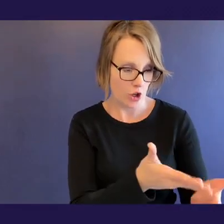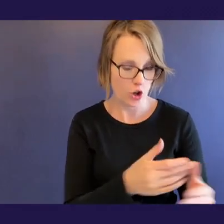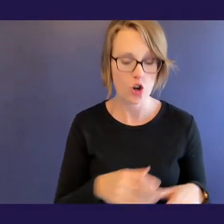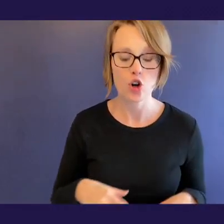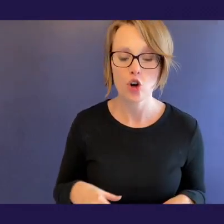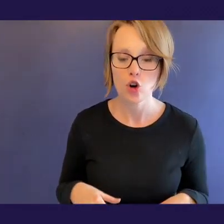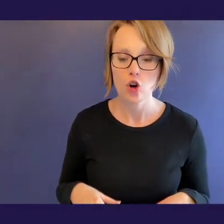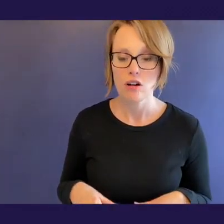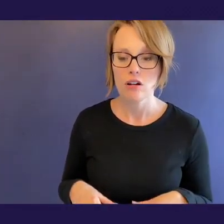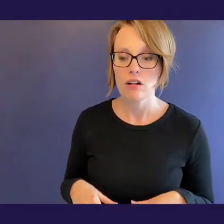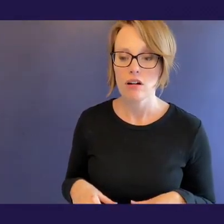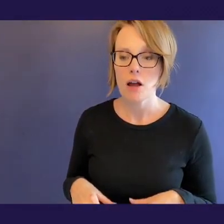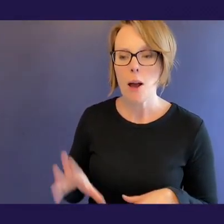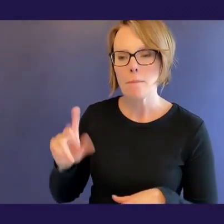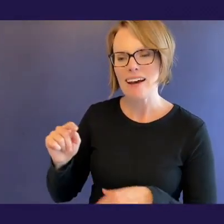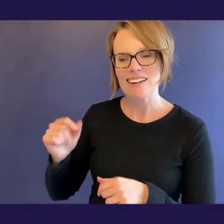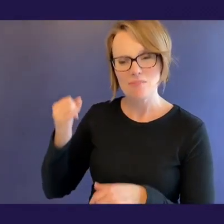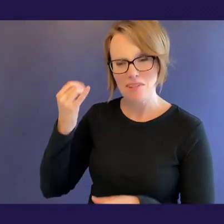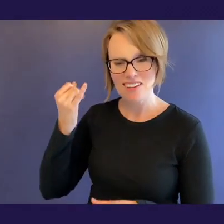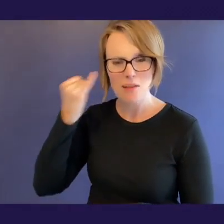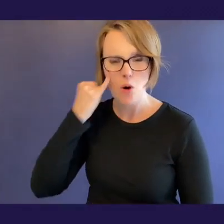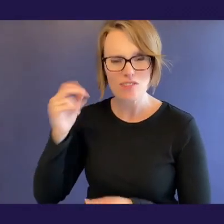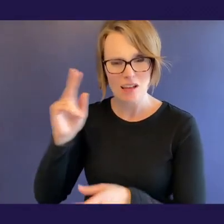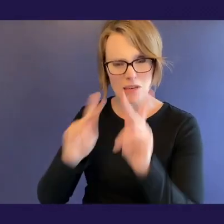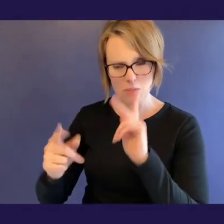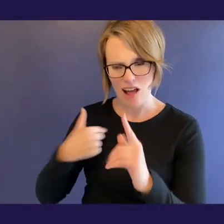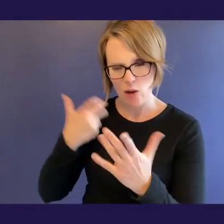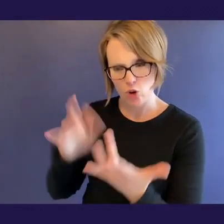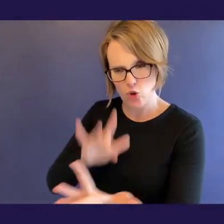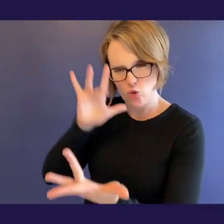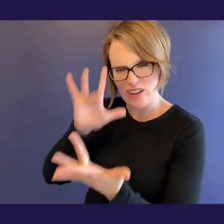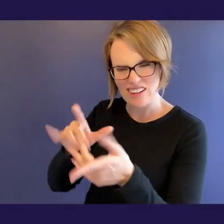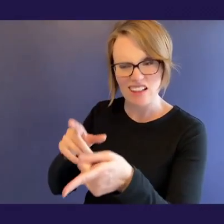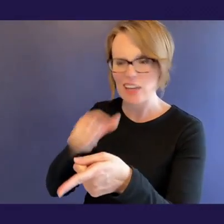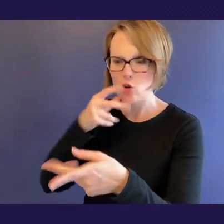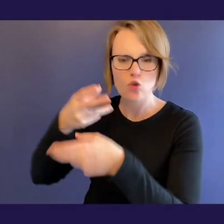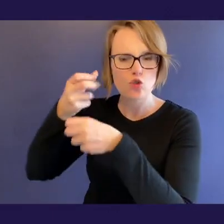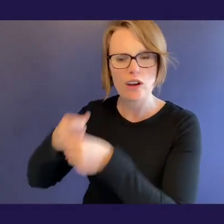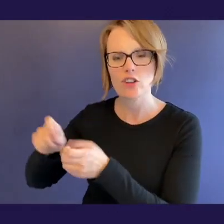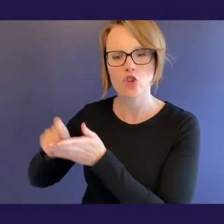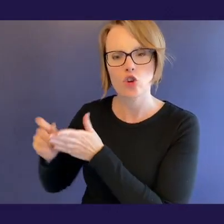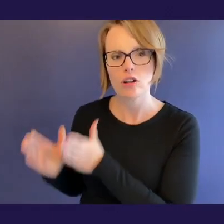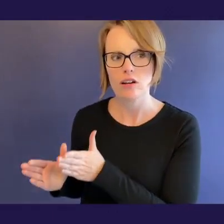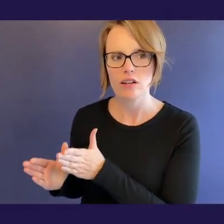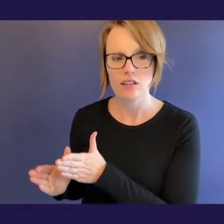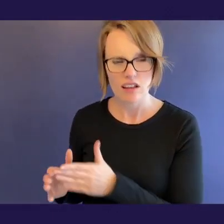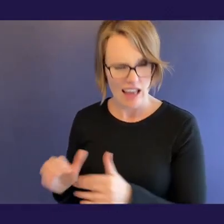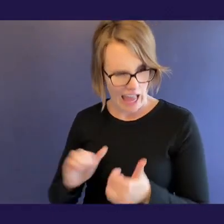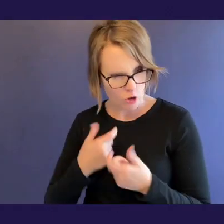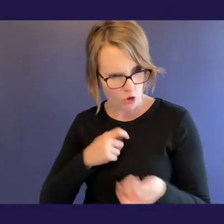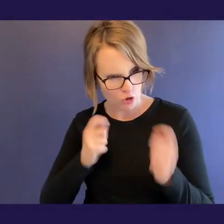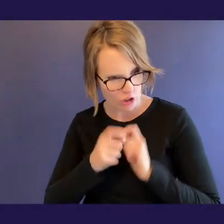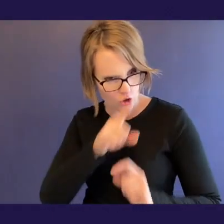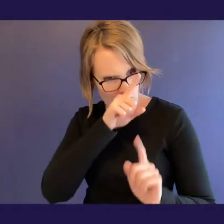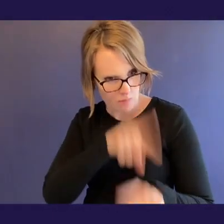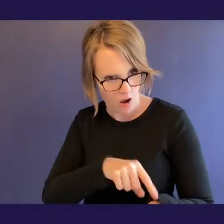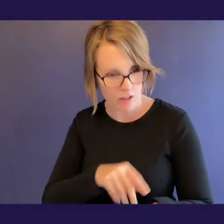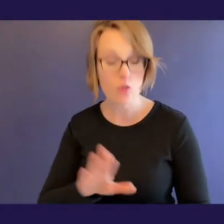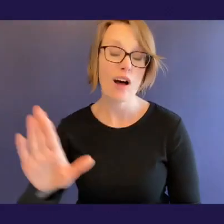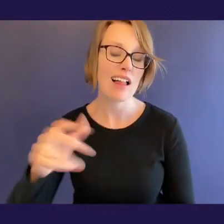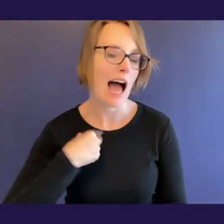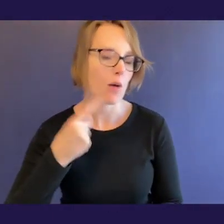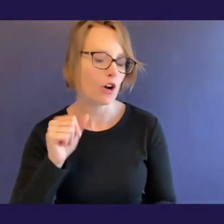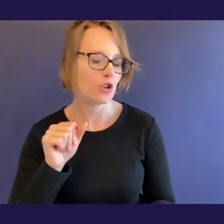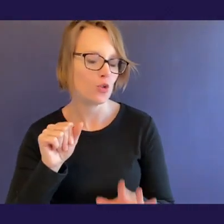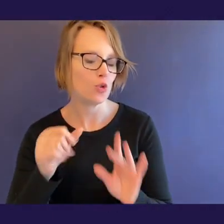to reach have a very low trust in journalists for whatever reason. How might you adapt your response in that case? Well, real quick, because I know other